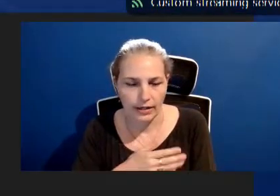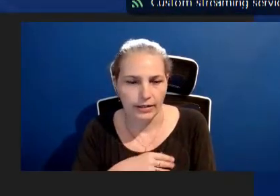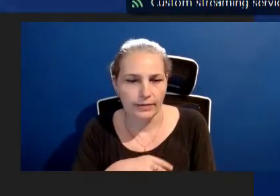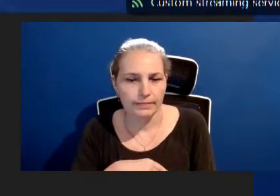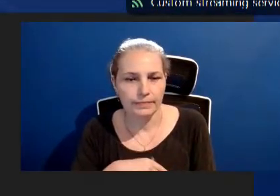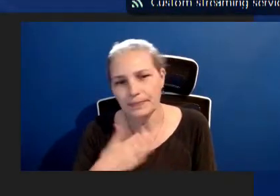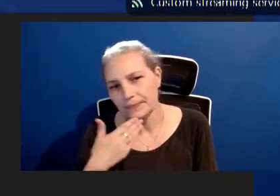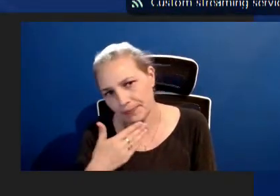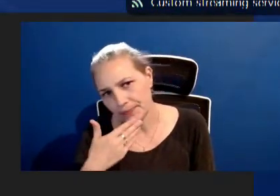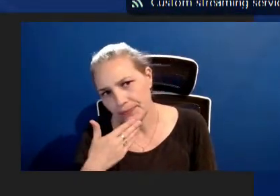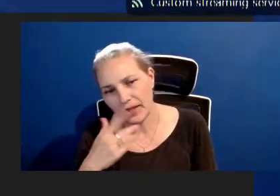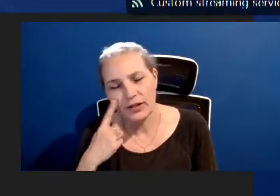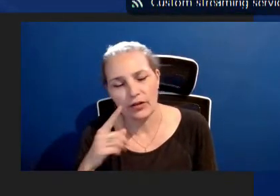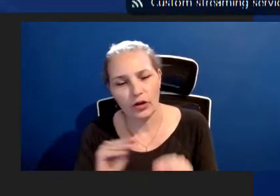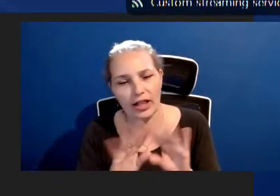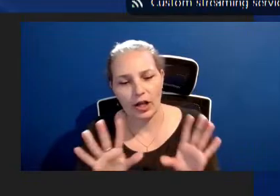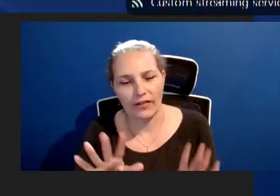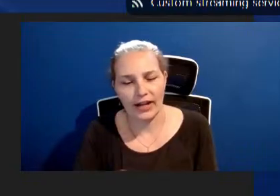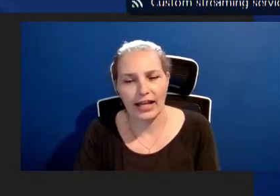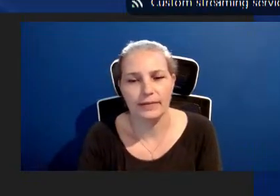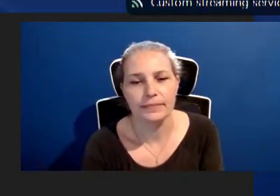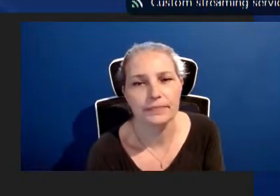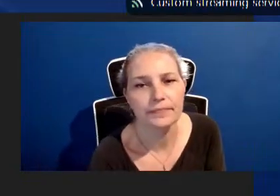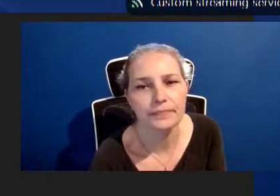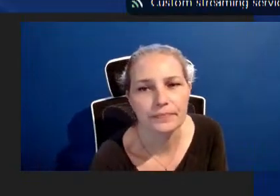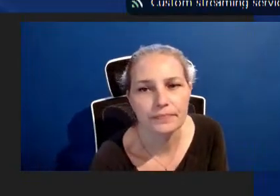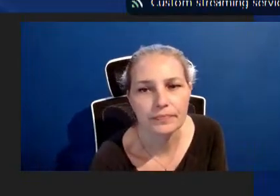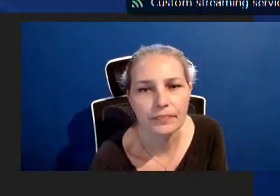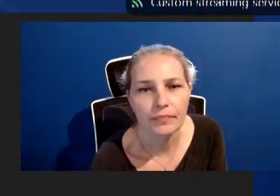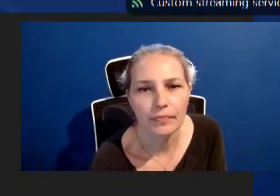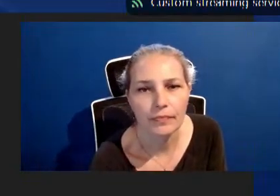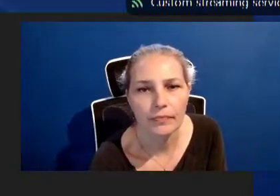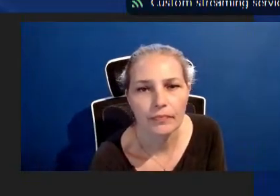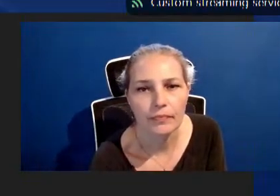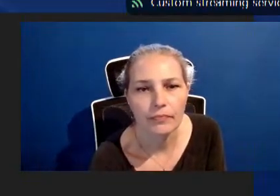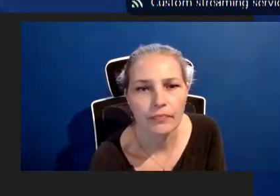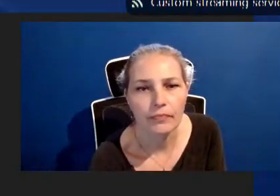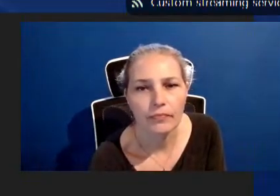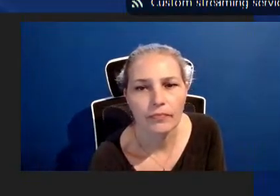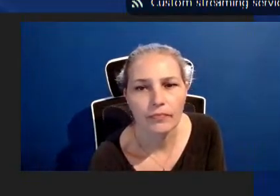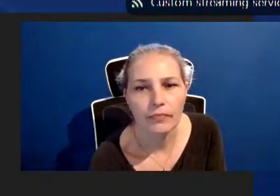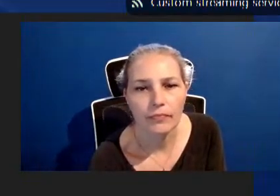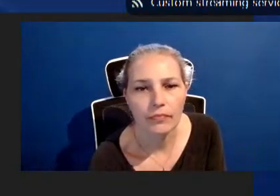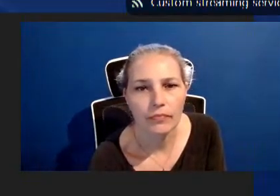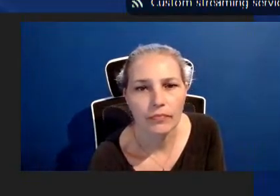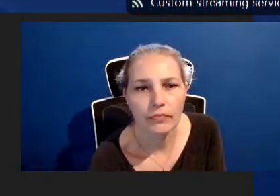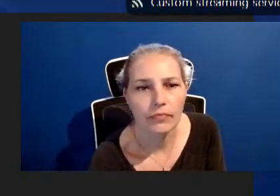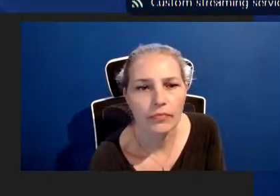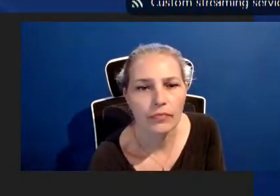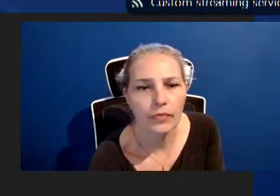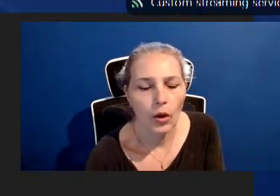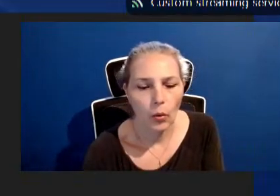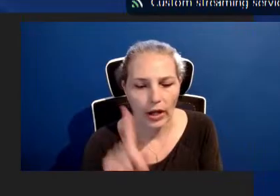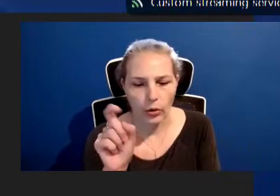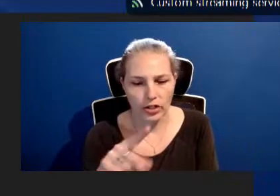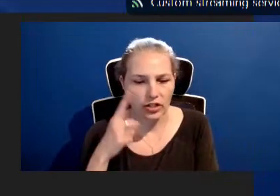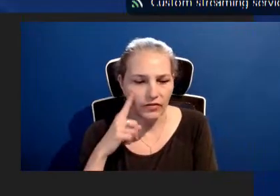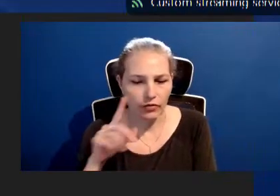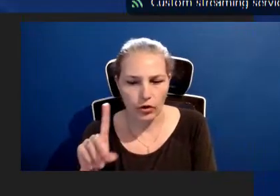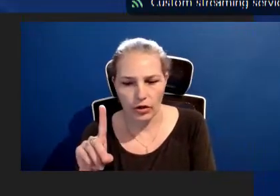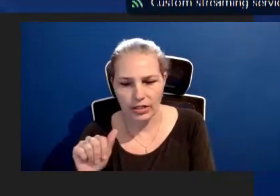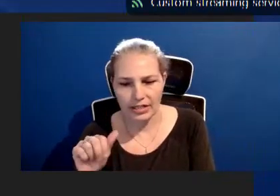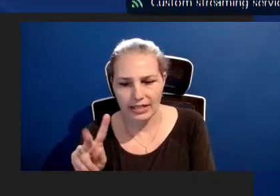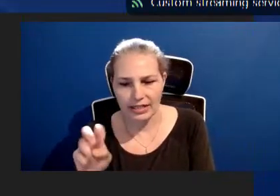Okay, thank you for clarifying, Layla. A question for Dave with SoCal Edison. What, if anything,